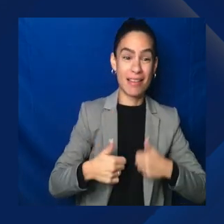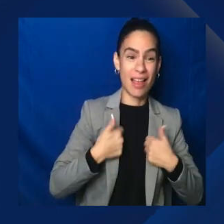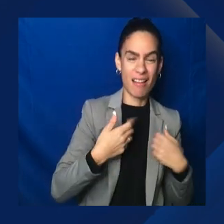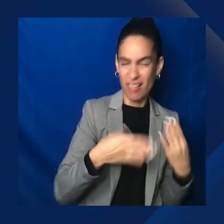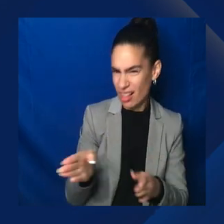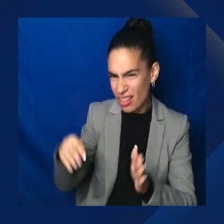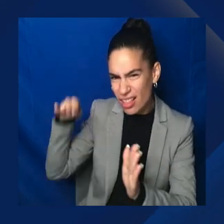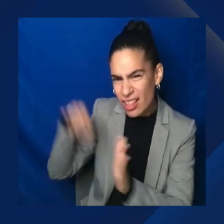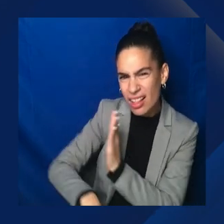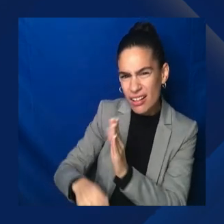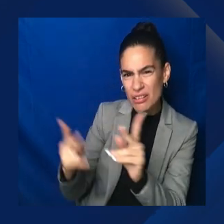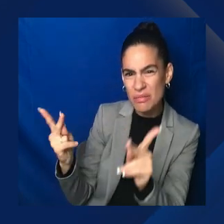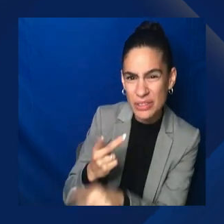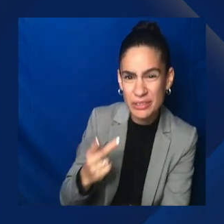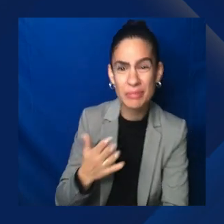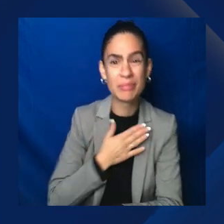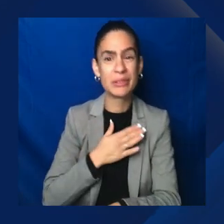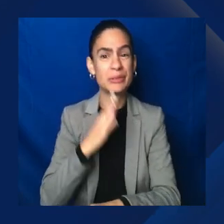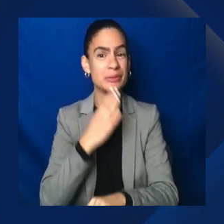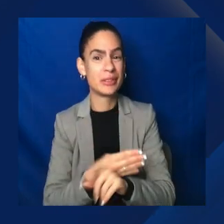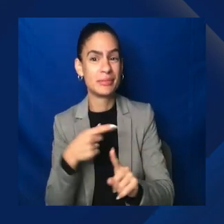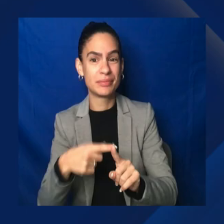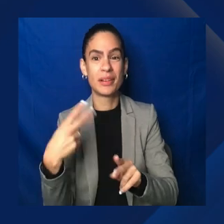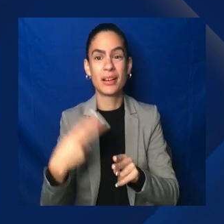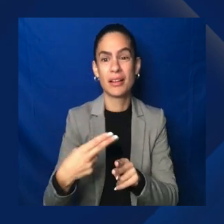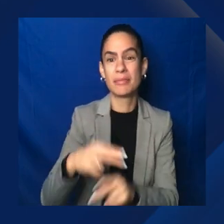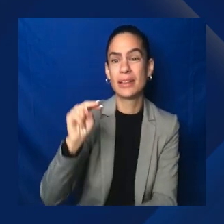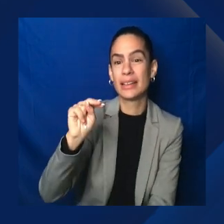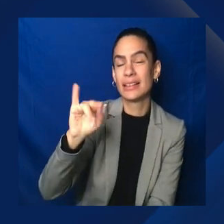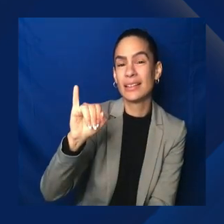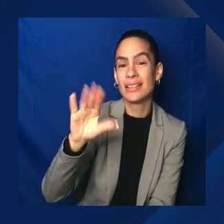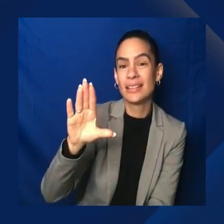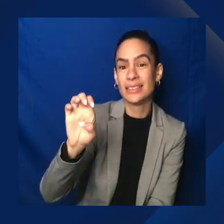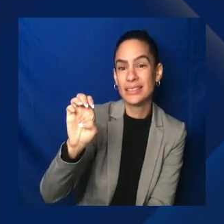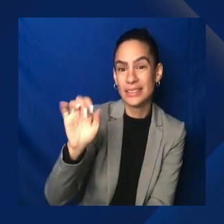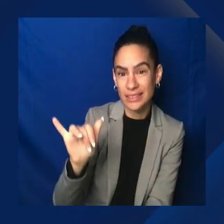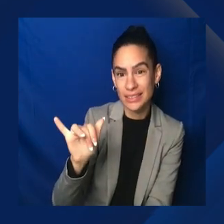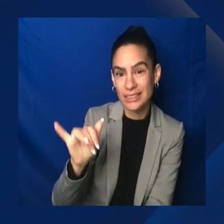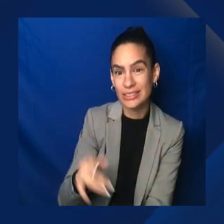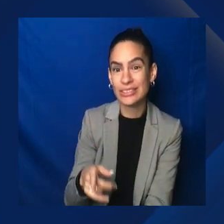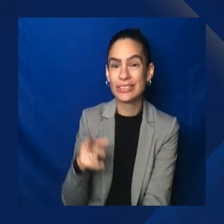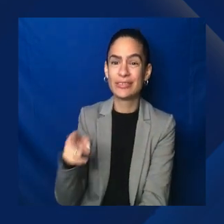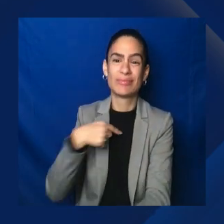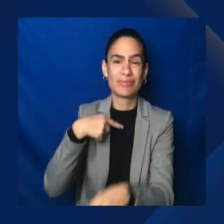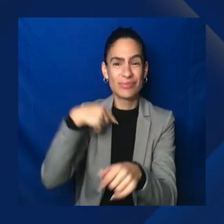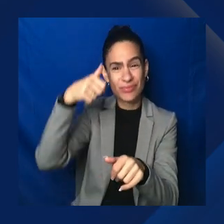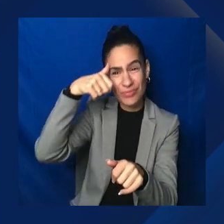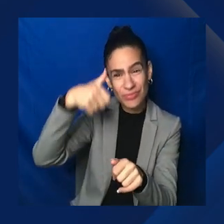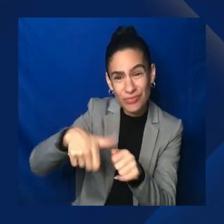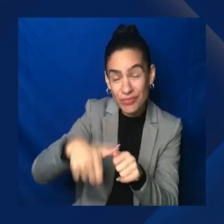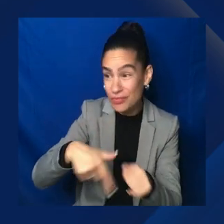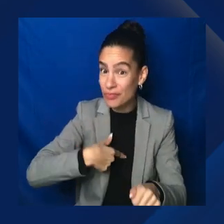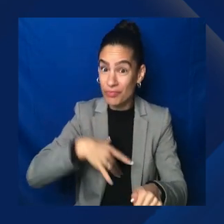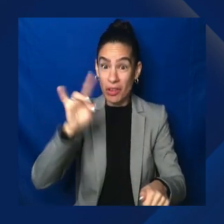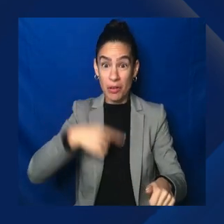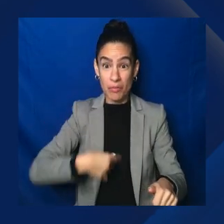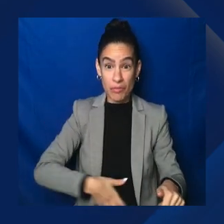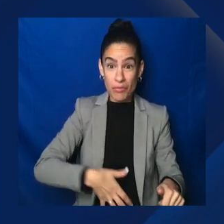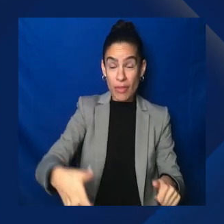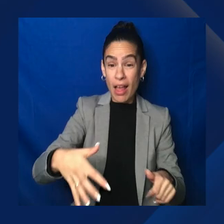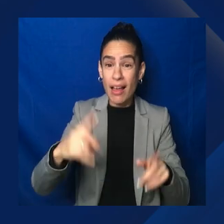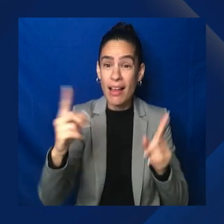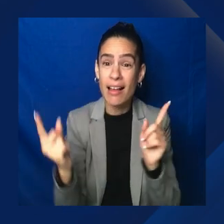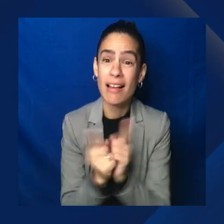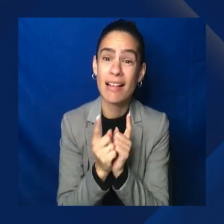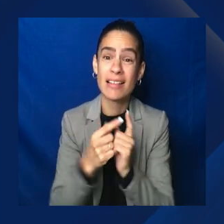Niecy. The day Niecy found out she was going to be a mother, she came to me so excited that she was pregnant. Niecy was